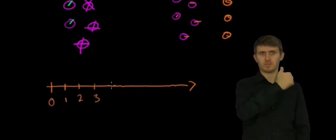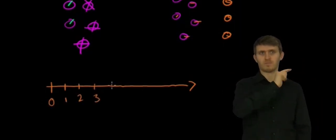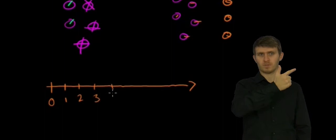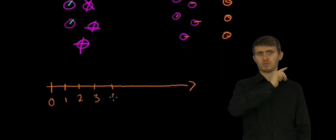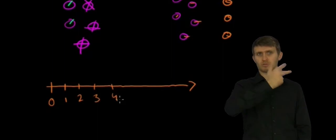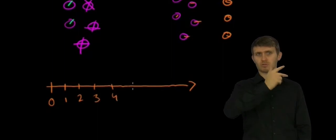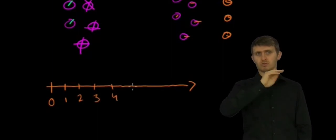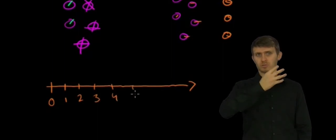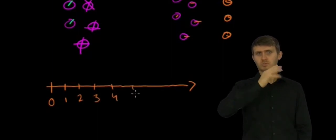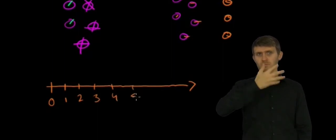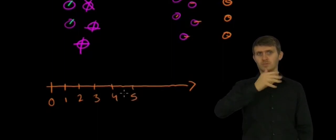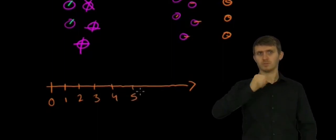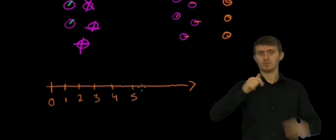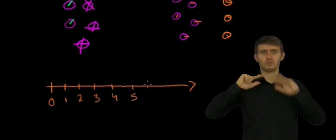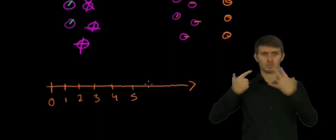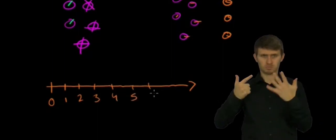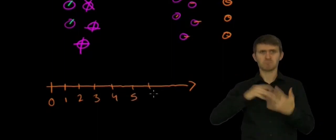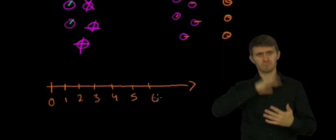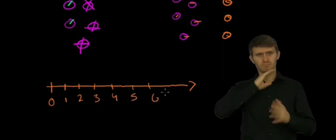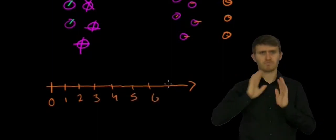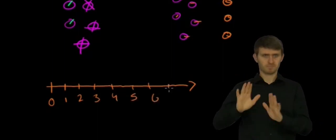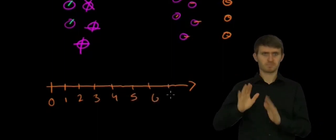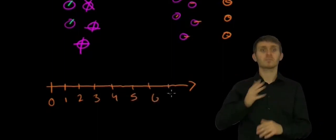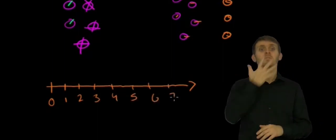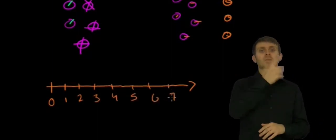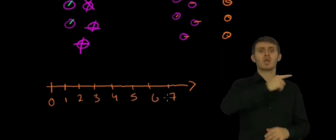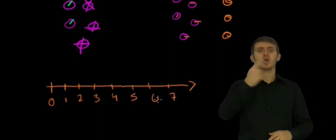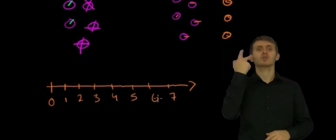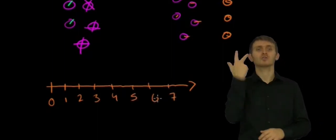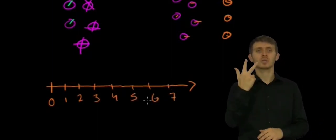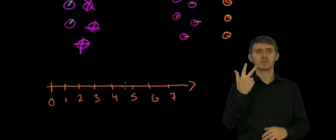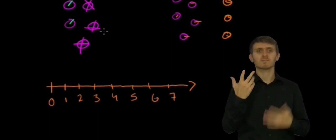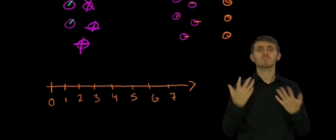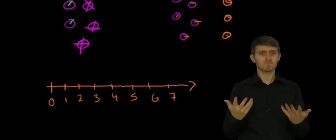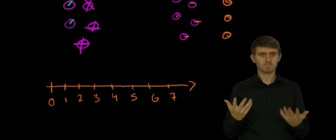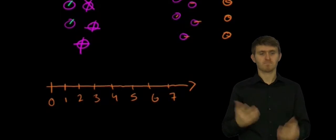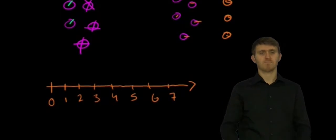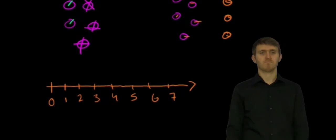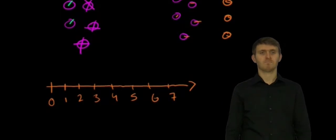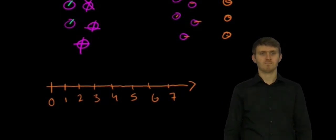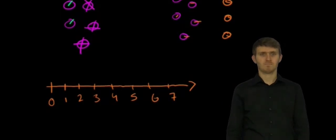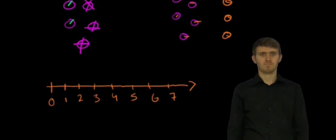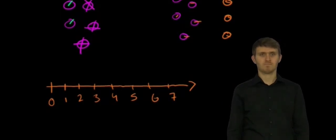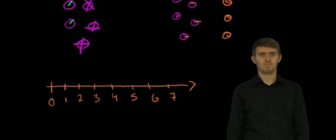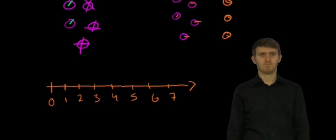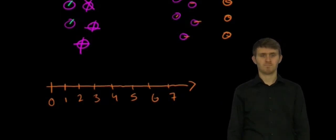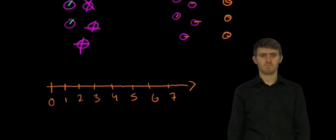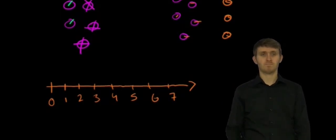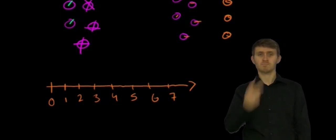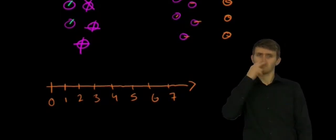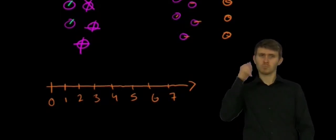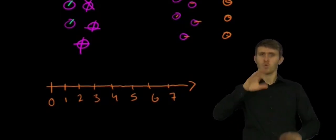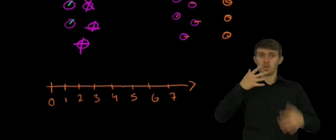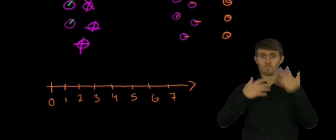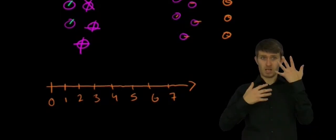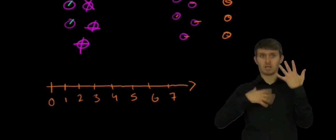3, 4, 5. I'll go up to 7. So if we do 5 minus 3, if